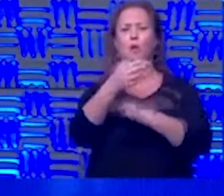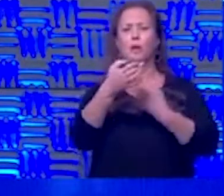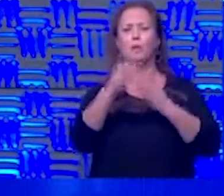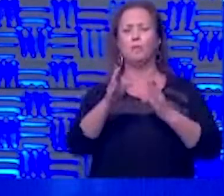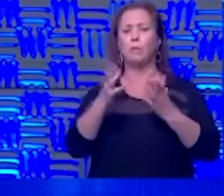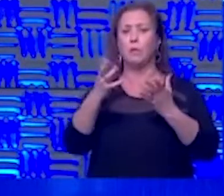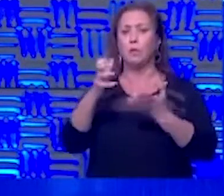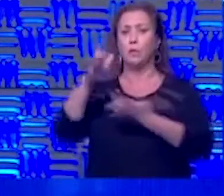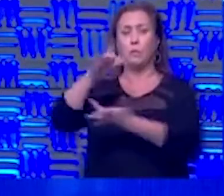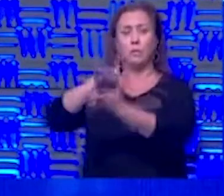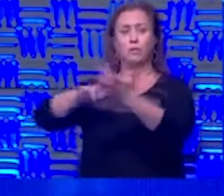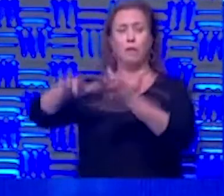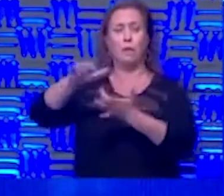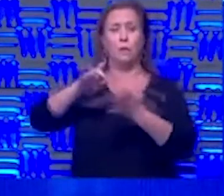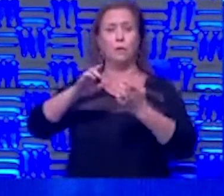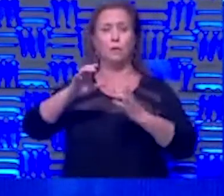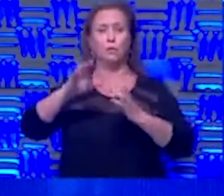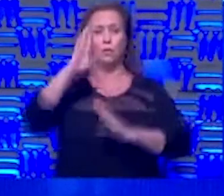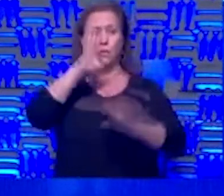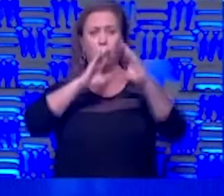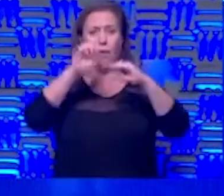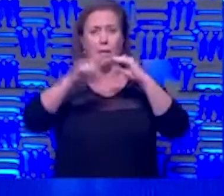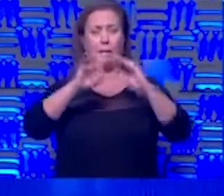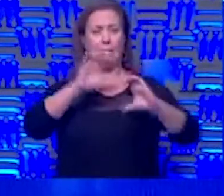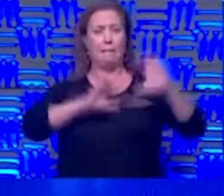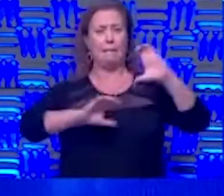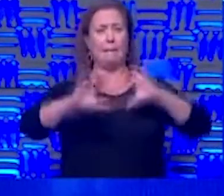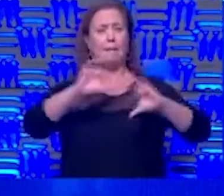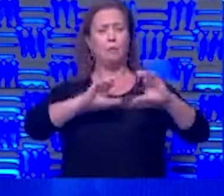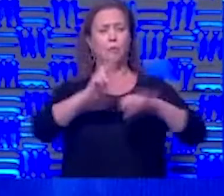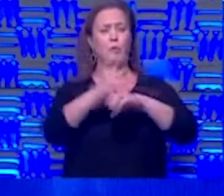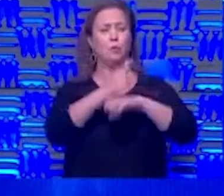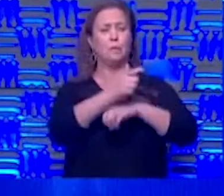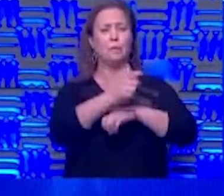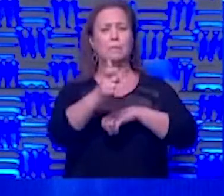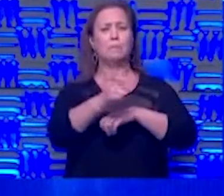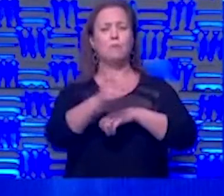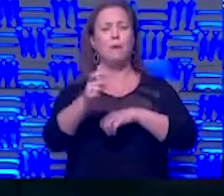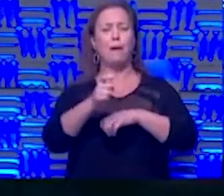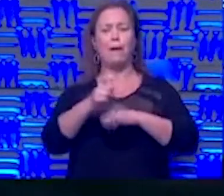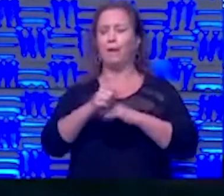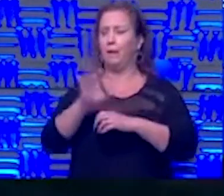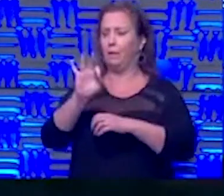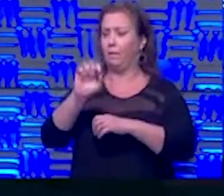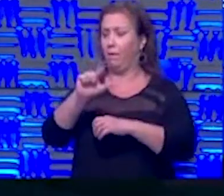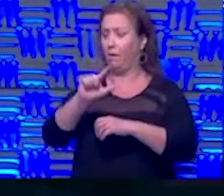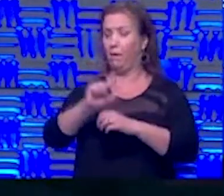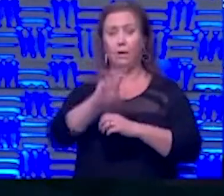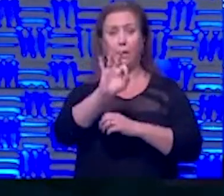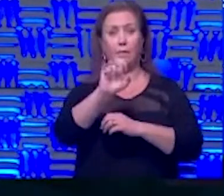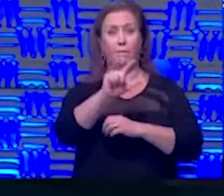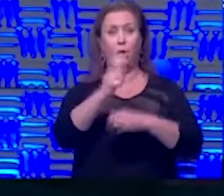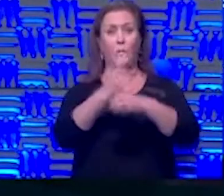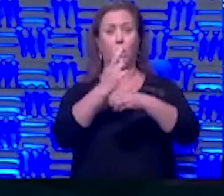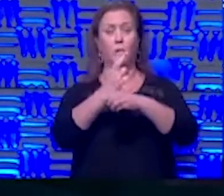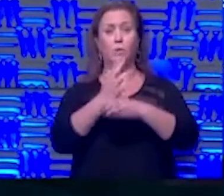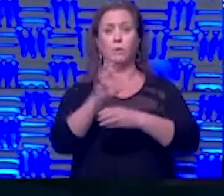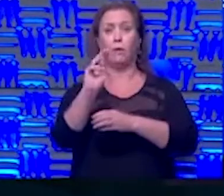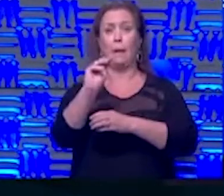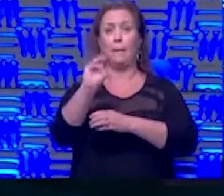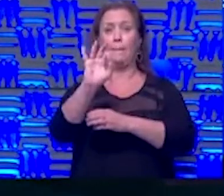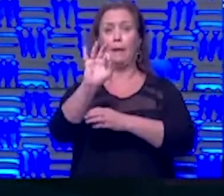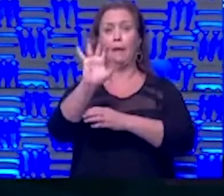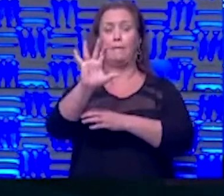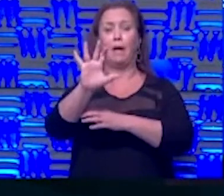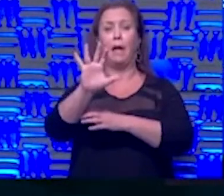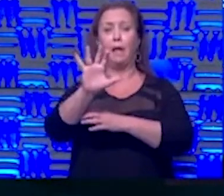travel. She's worried about those chemicals. Should she be worried? You know, Dana, I think that fog is probably the same thing we use on our N95 masks,